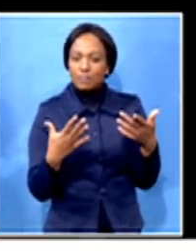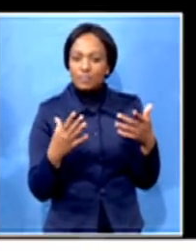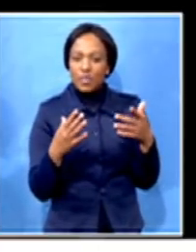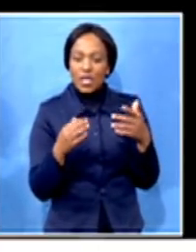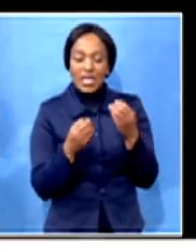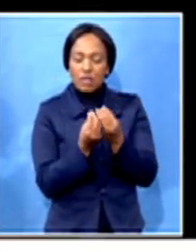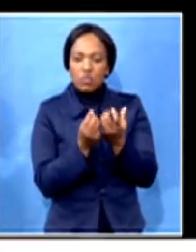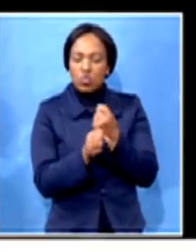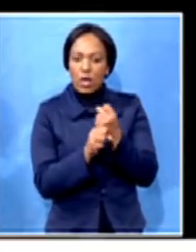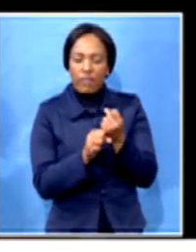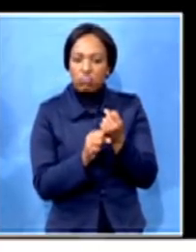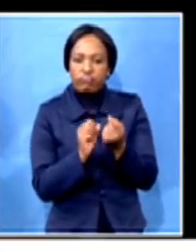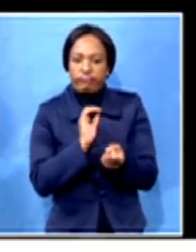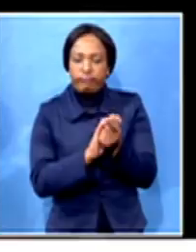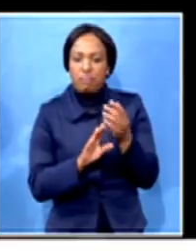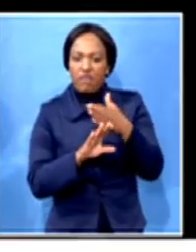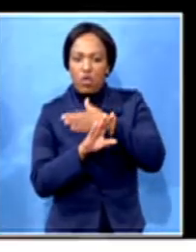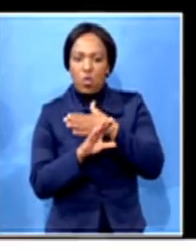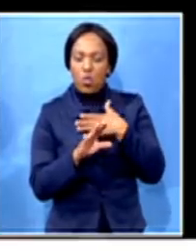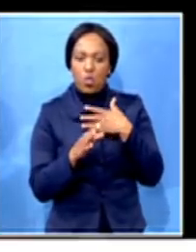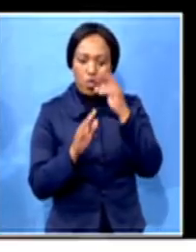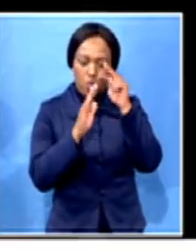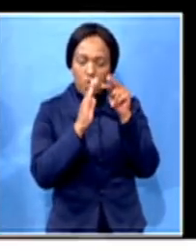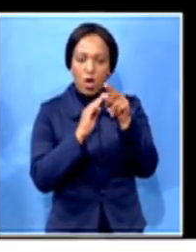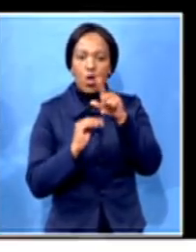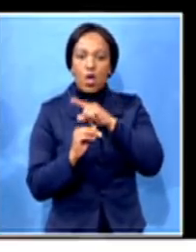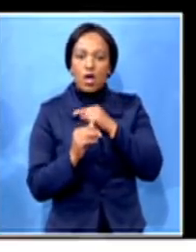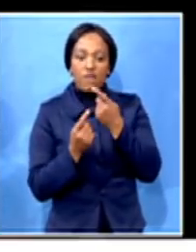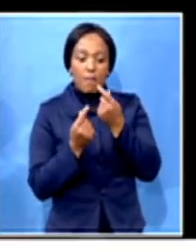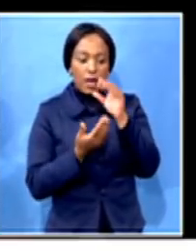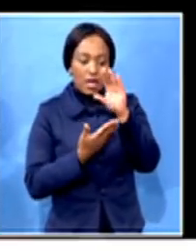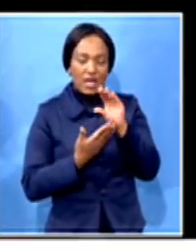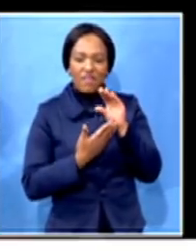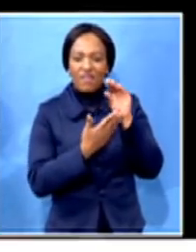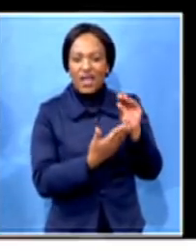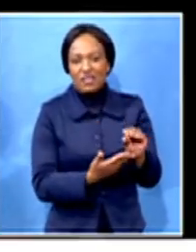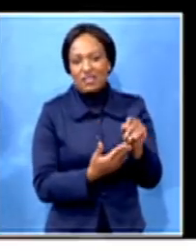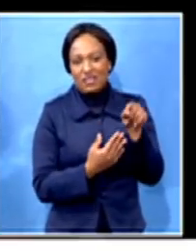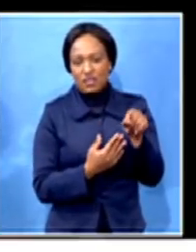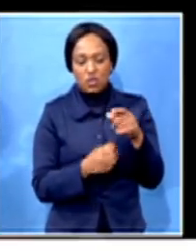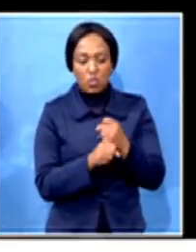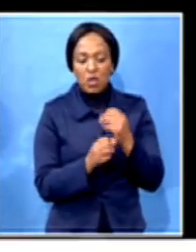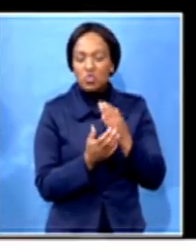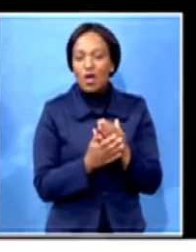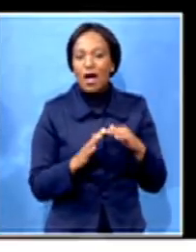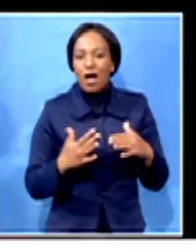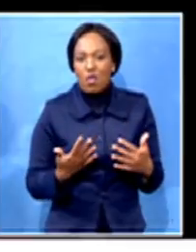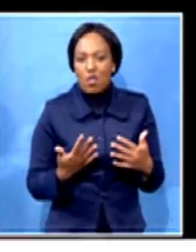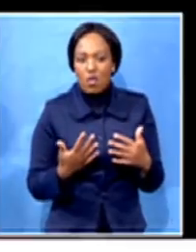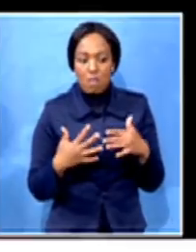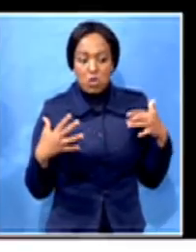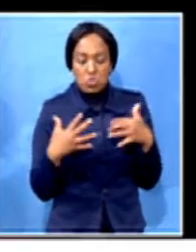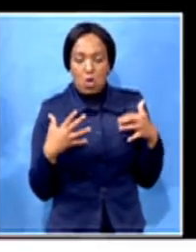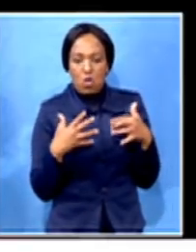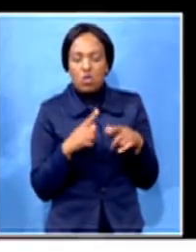foreseen. So, of course, you want to then ask the question of, if we do invest in that sector, how do we ensure that should another exogenous shock happen